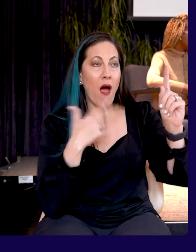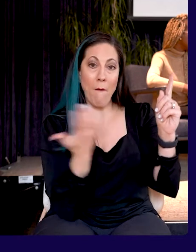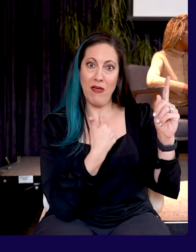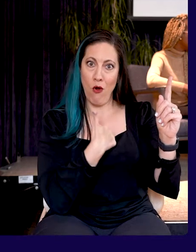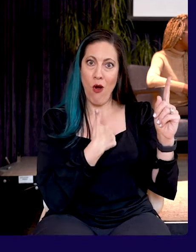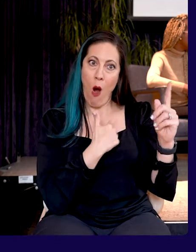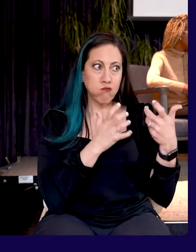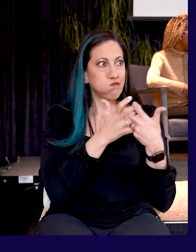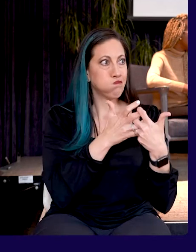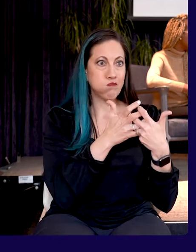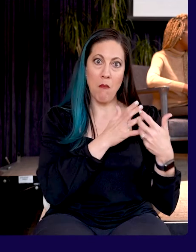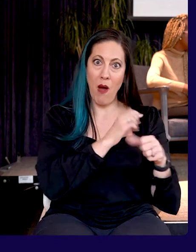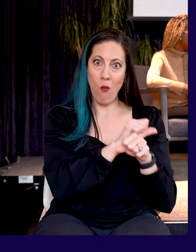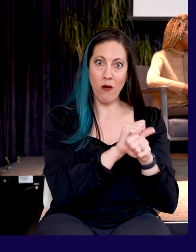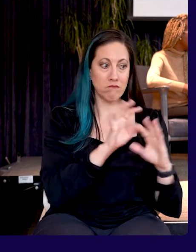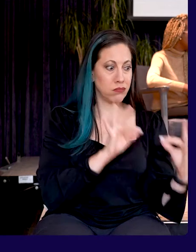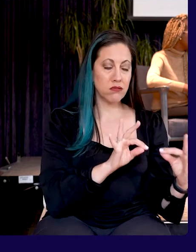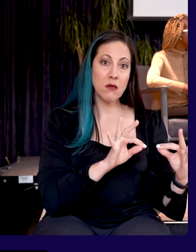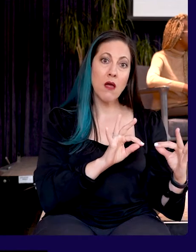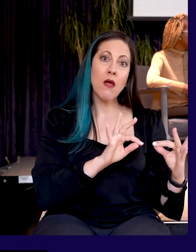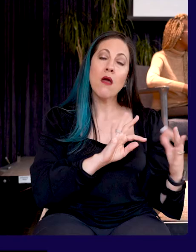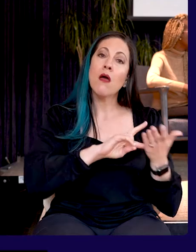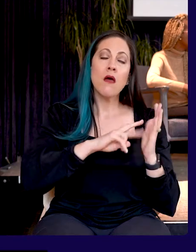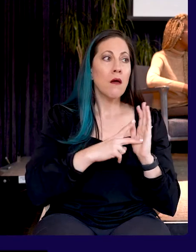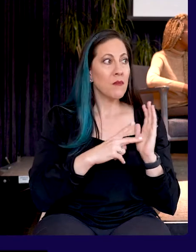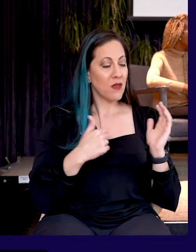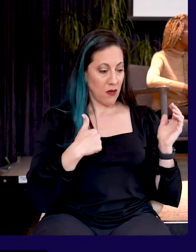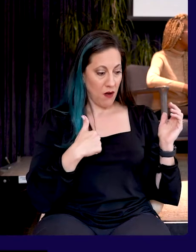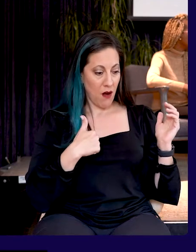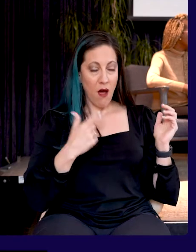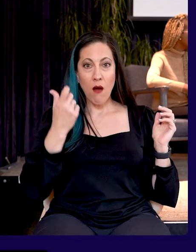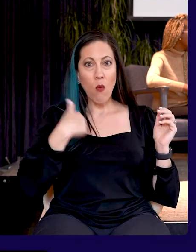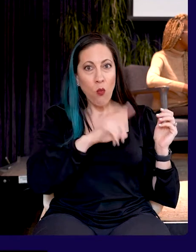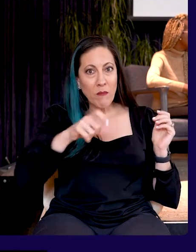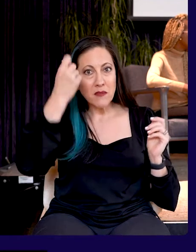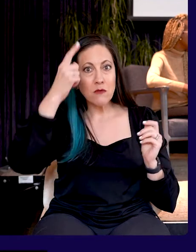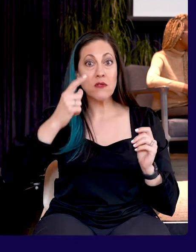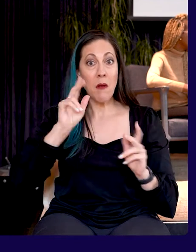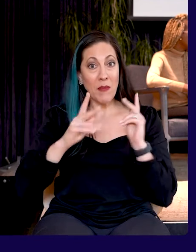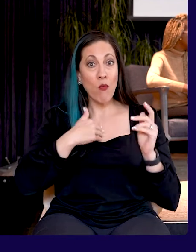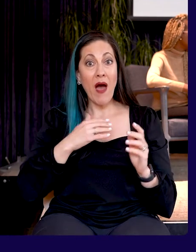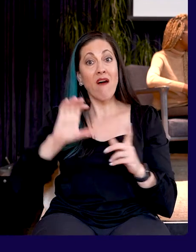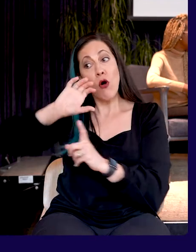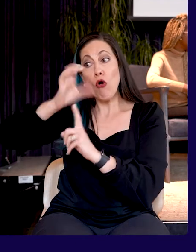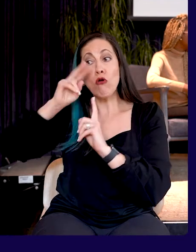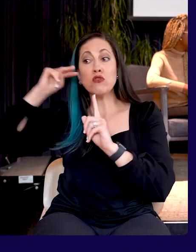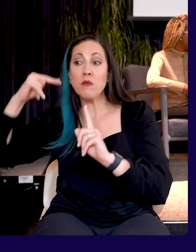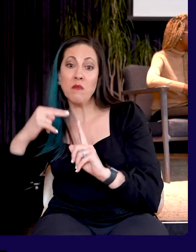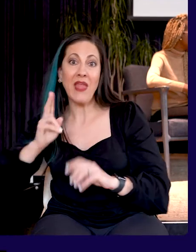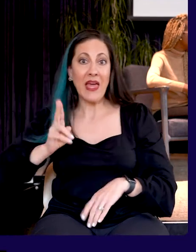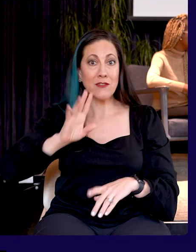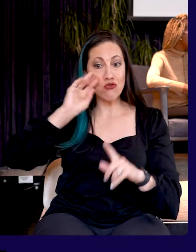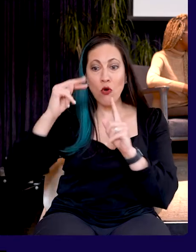that really not thinking of it as a zero-sum game, but understanding that people bring a cultural lens, they bring a historic